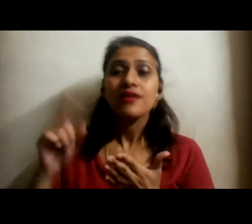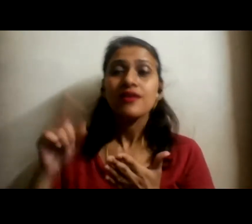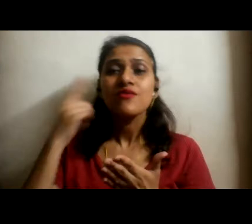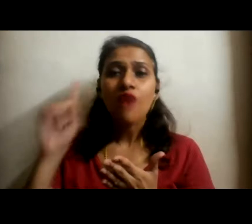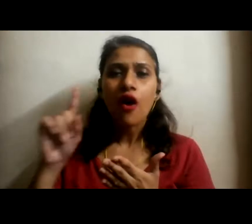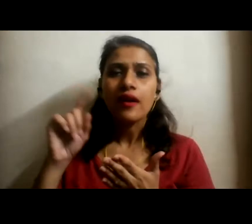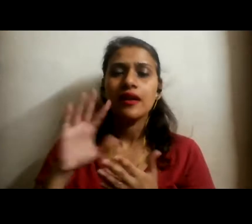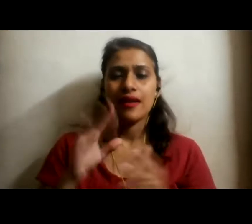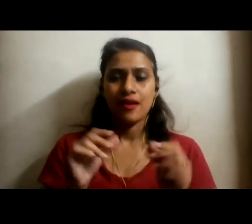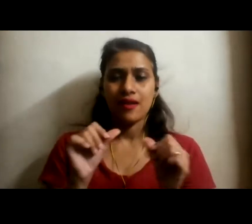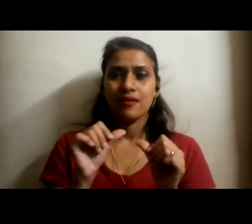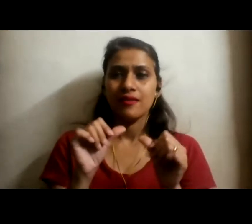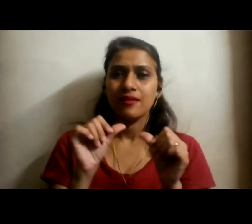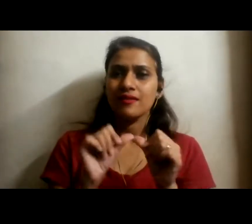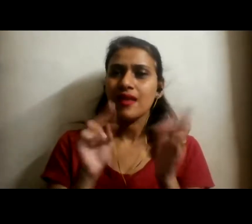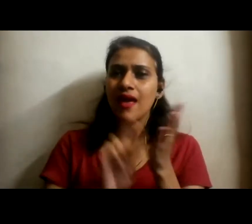analyze